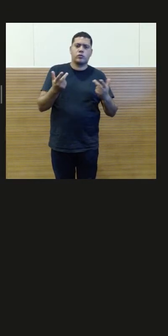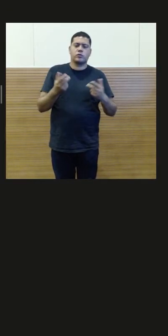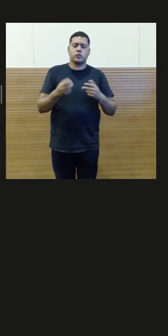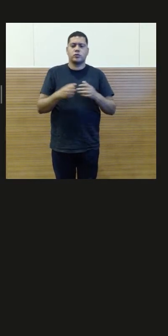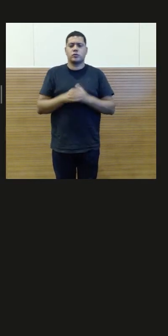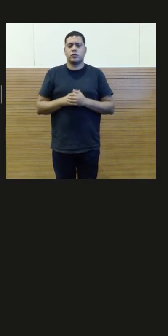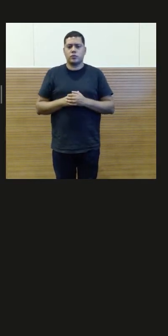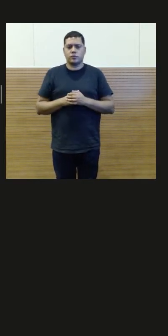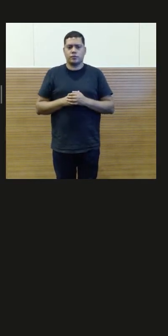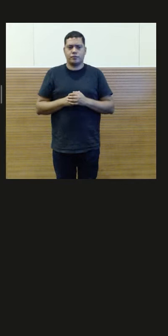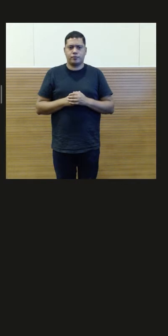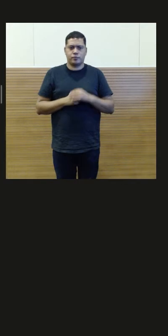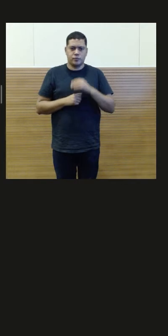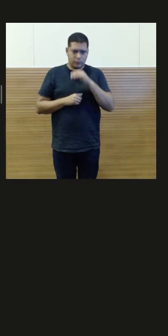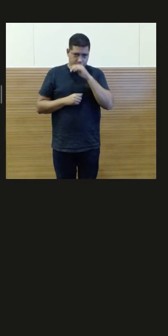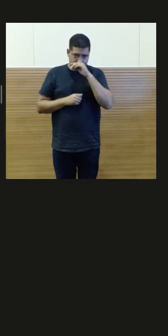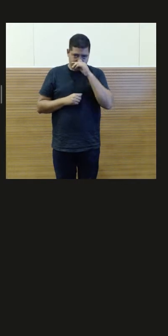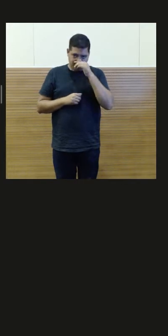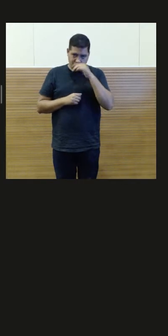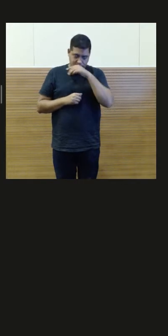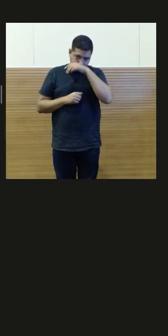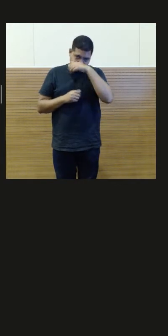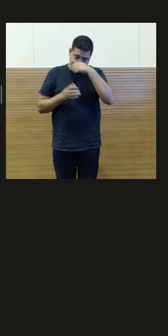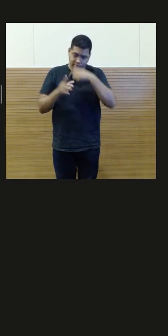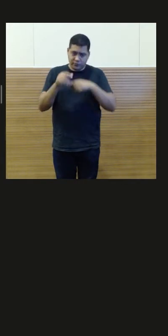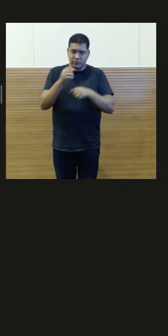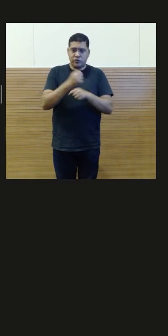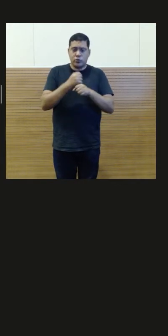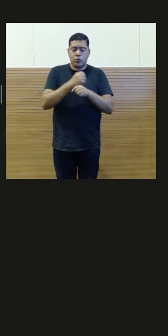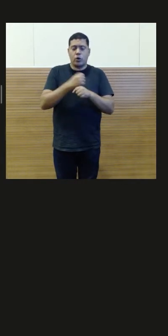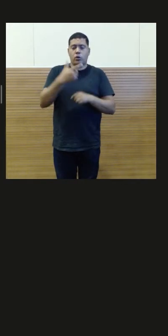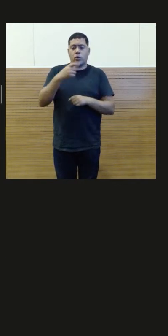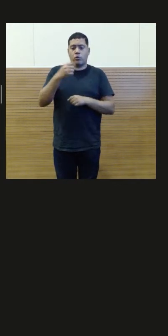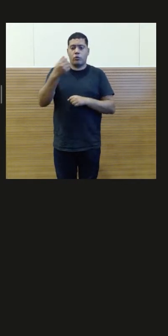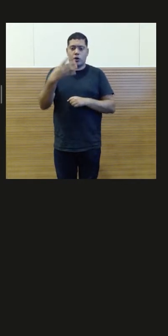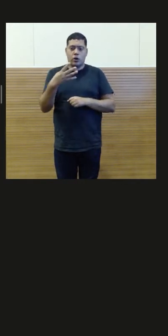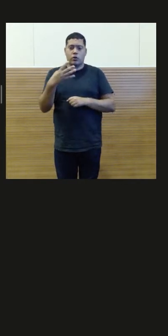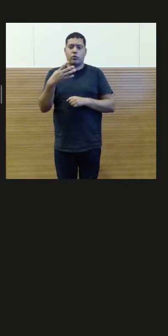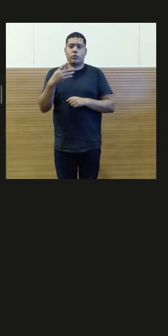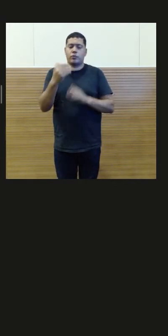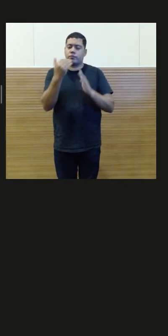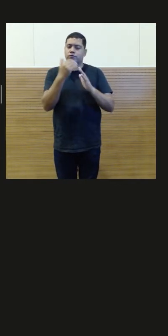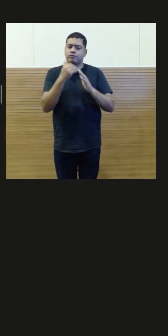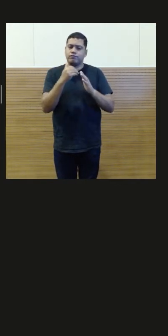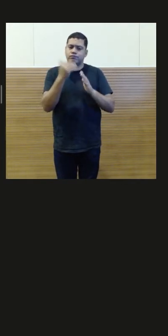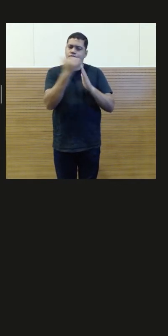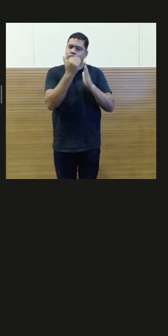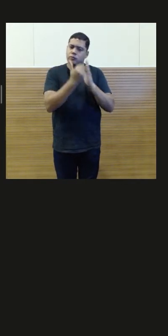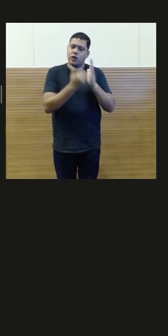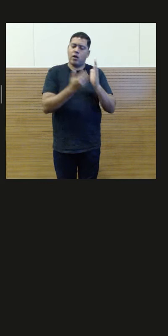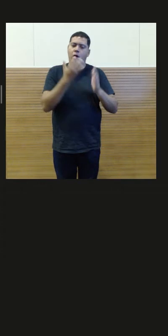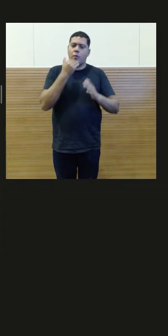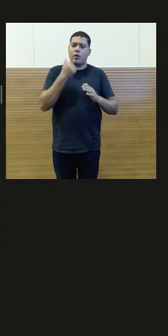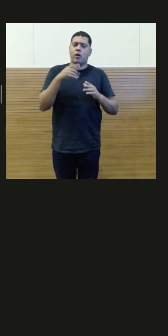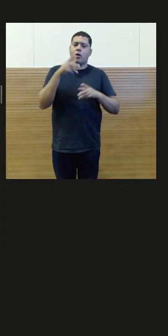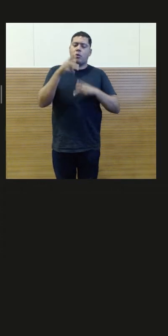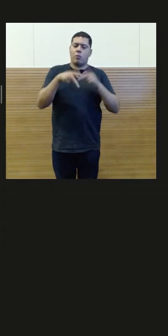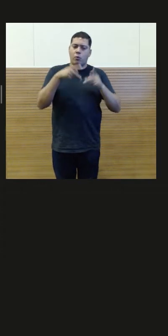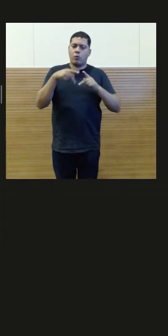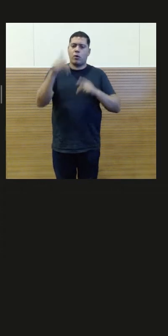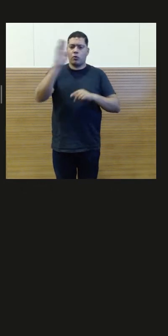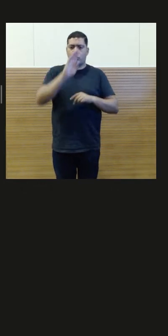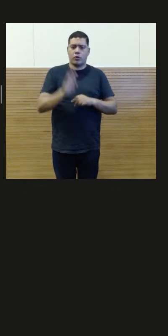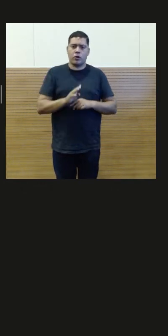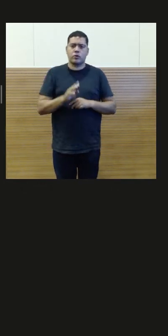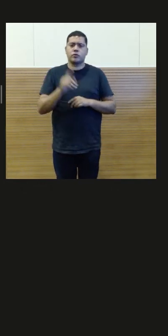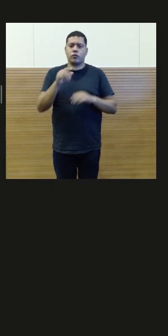In 2014, Dietary Guidelines for the Brazilian population was published, a 3-year process supported by the